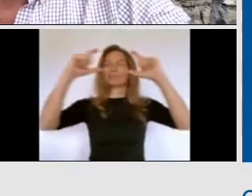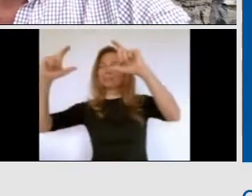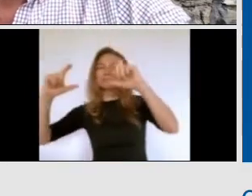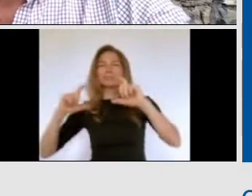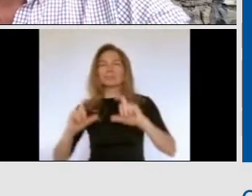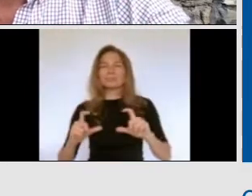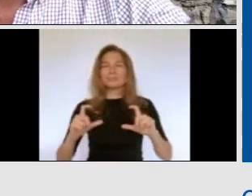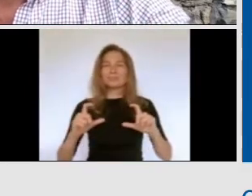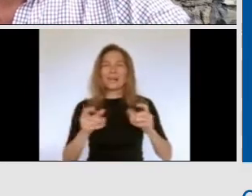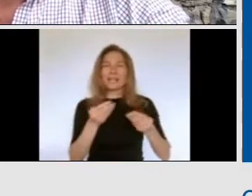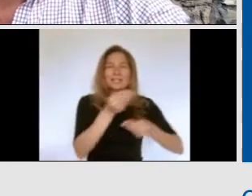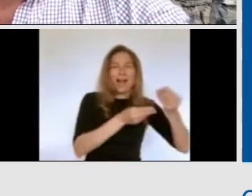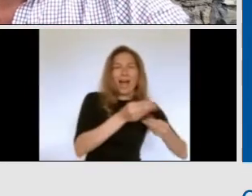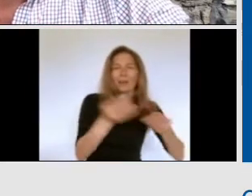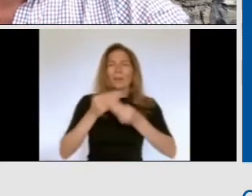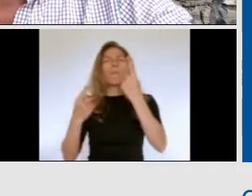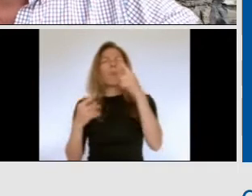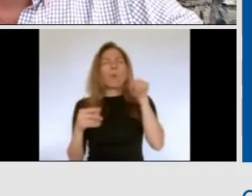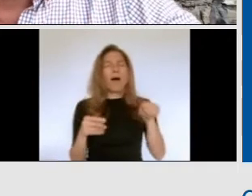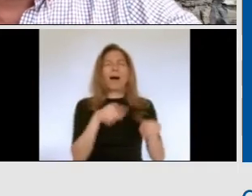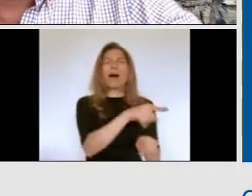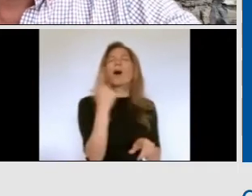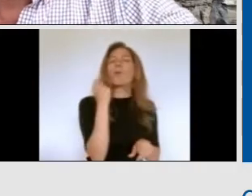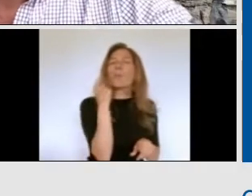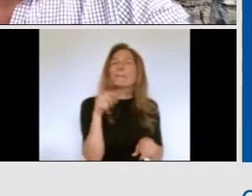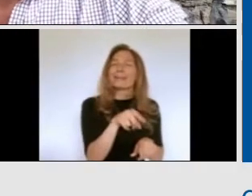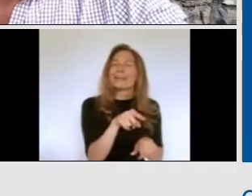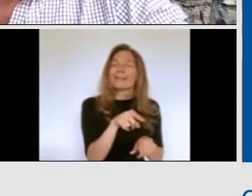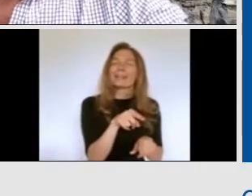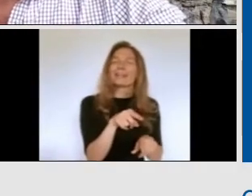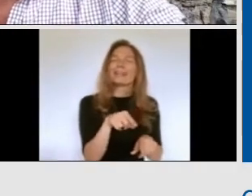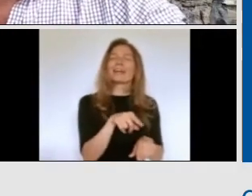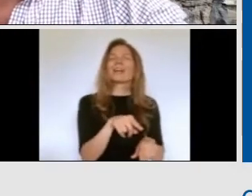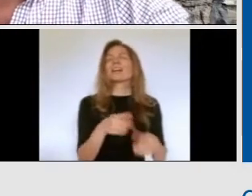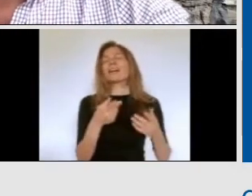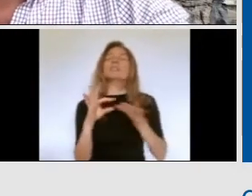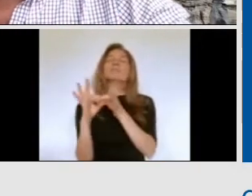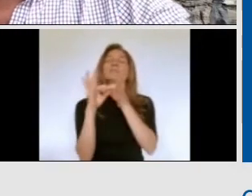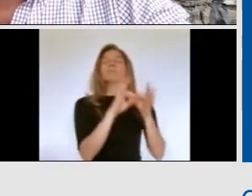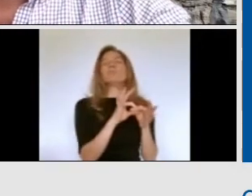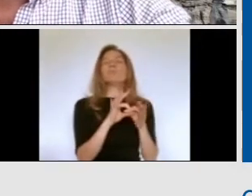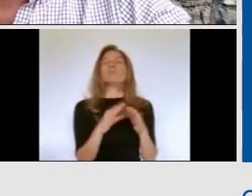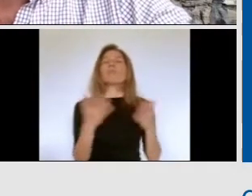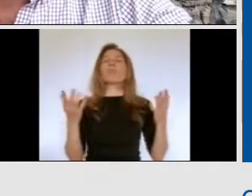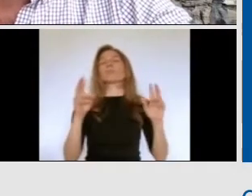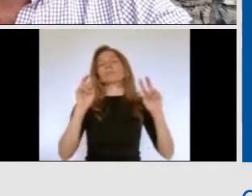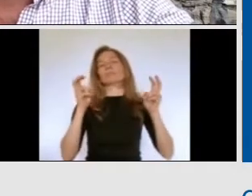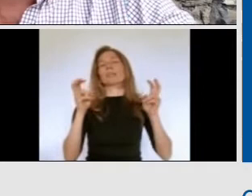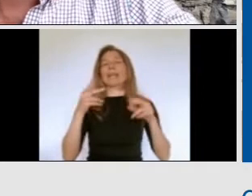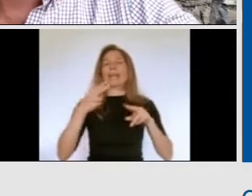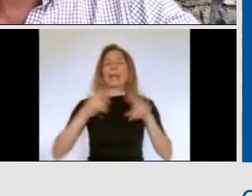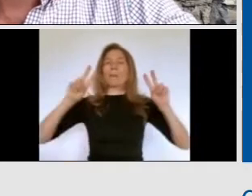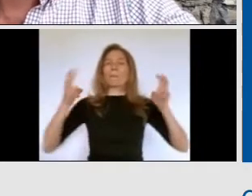to what people refer to as wearables. So in this case, there's a woman who's